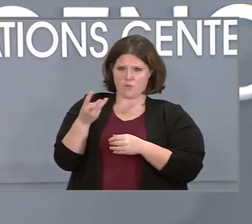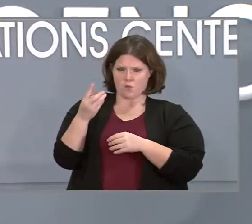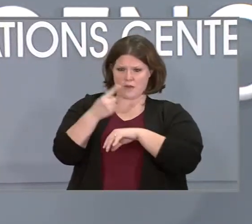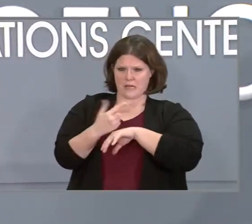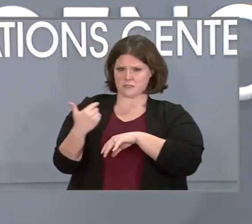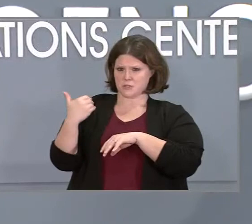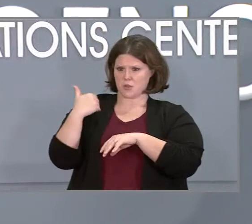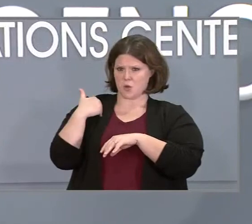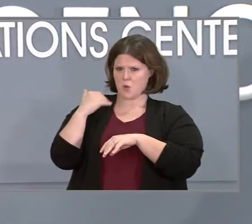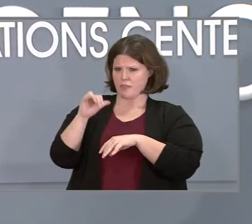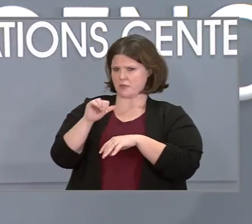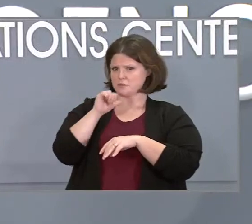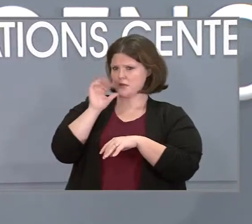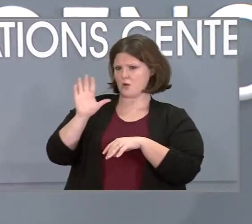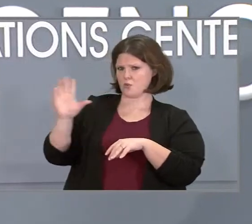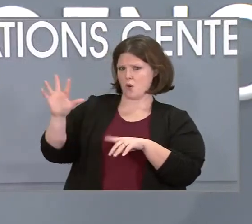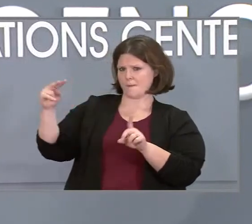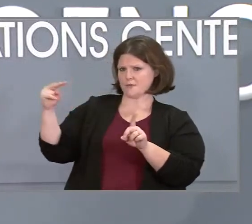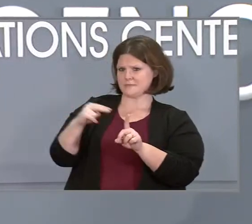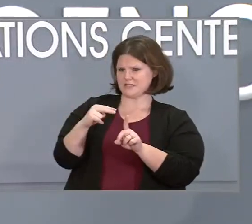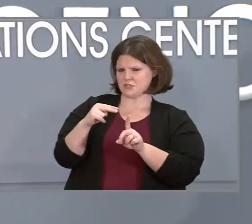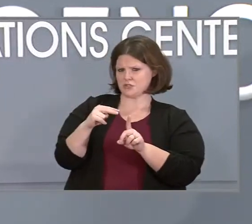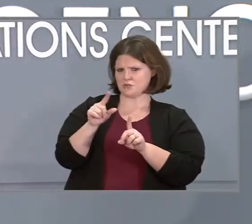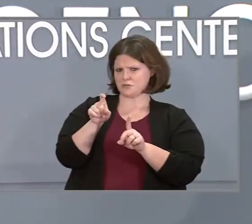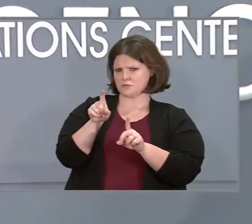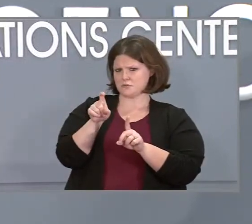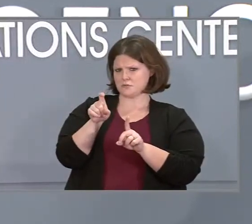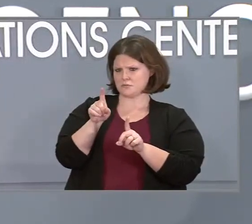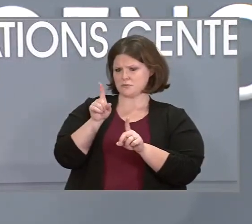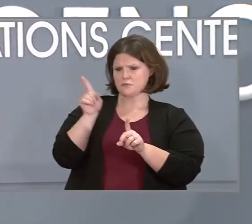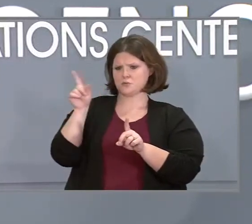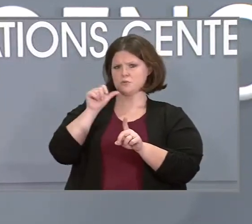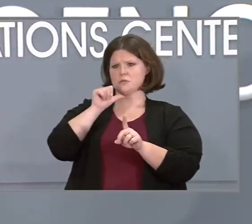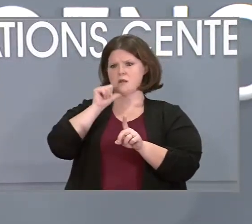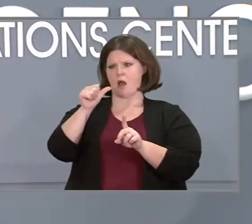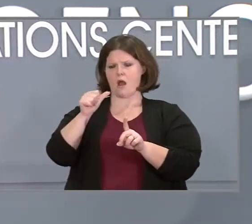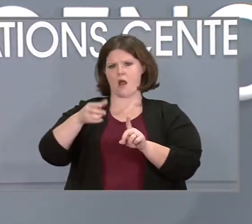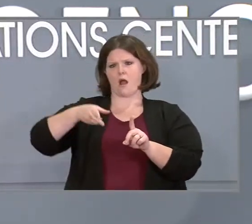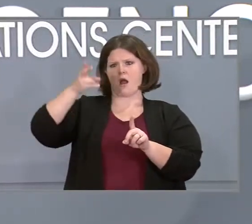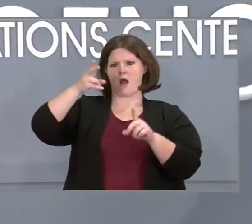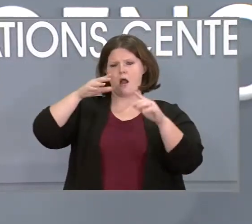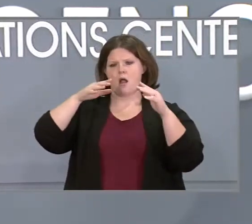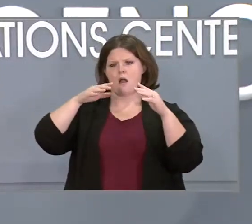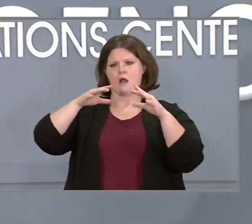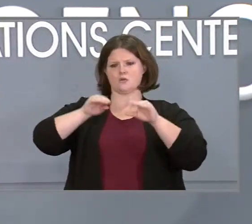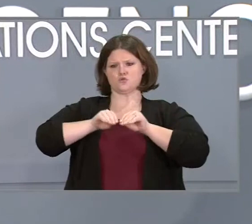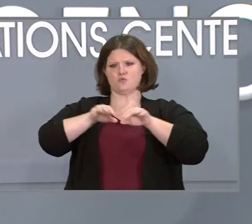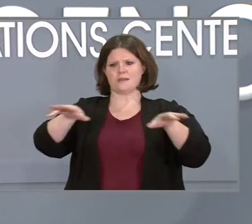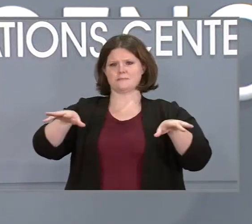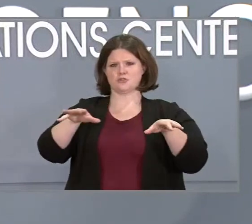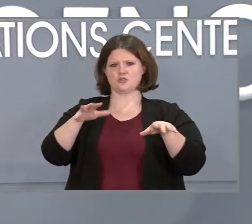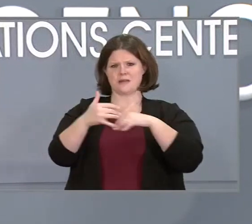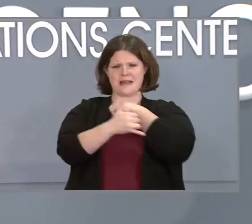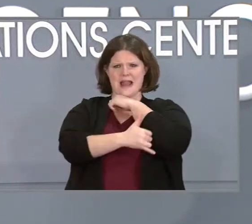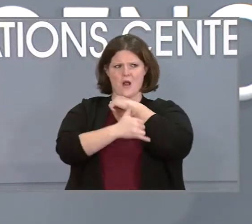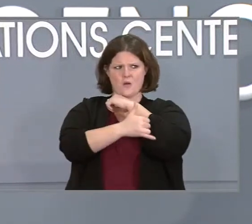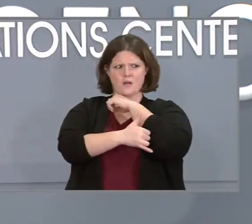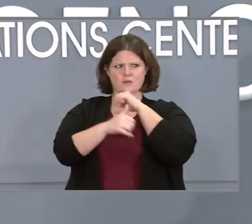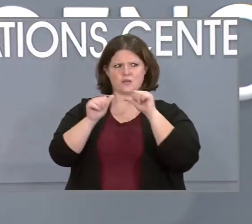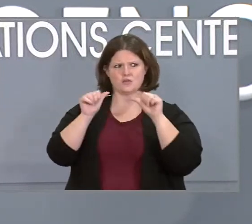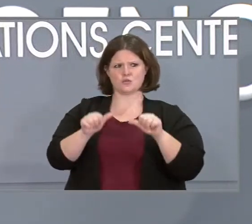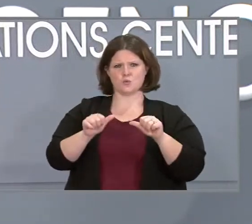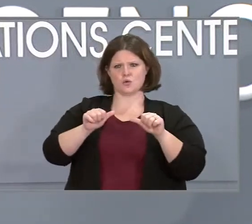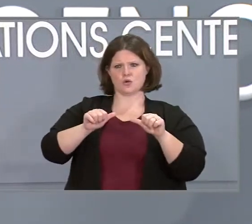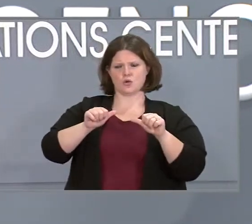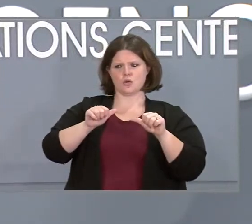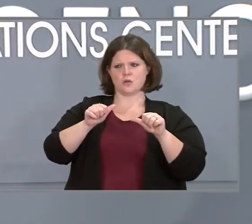formal position of if you're in a non-high level of transmission county, you can sort of switch